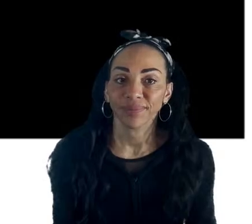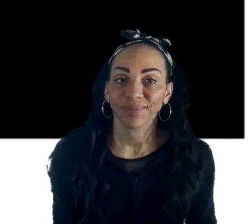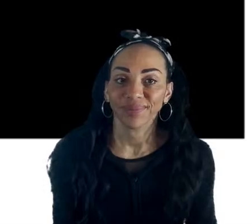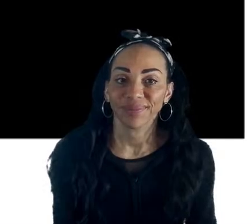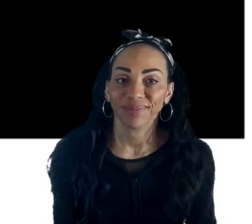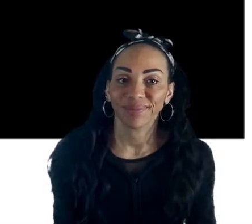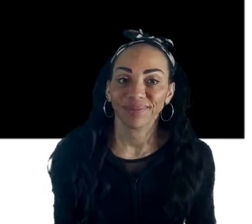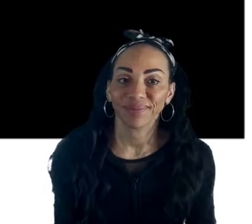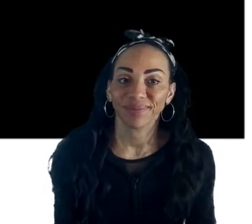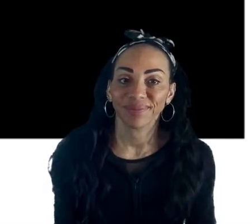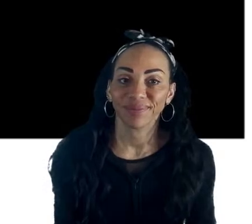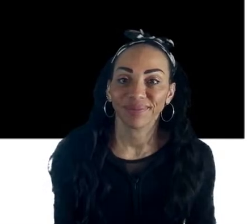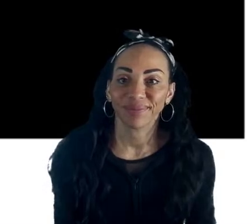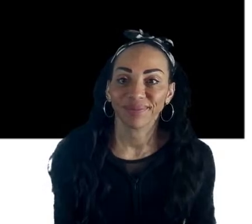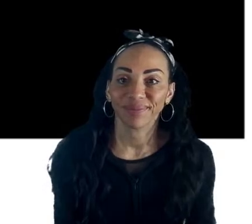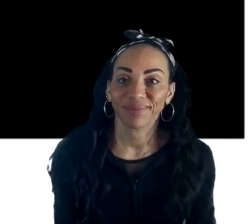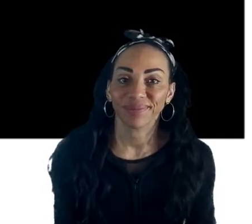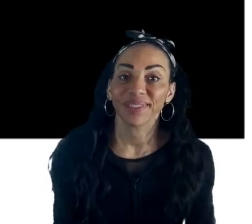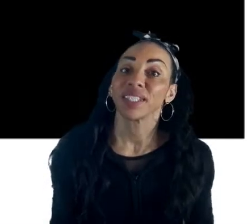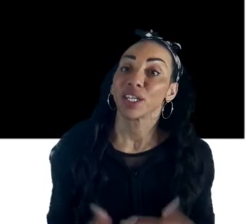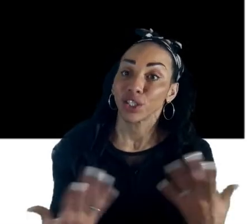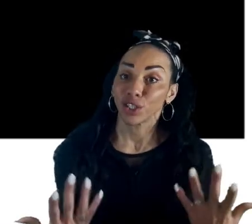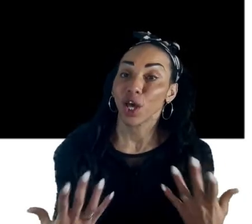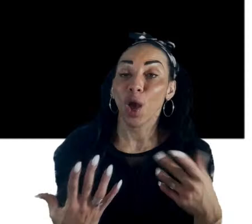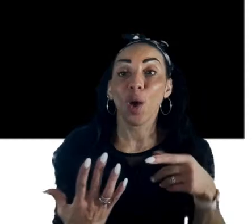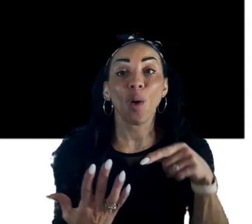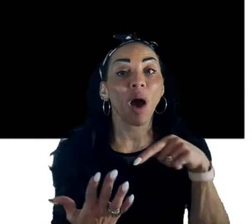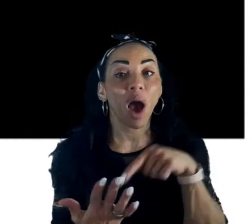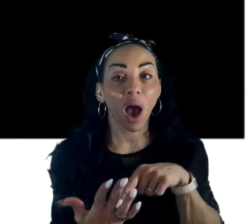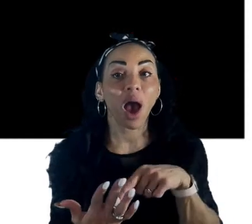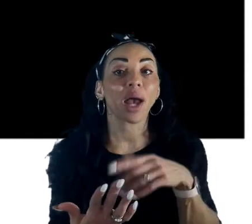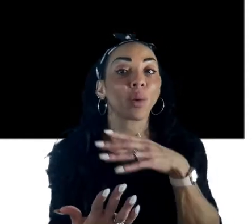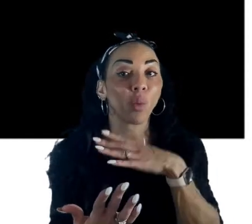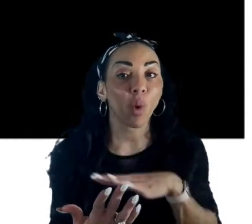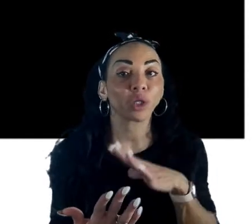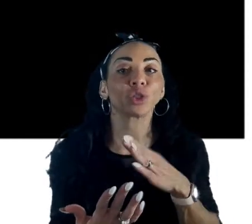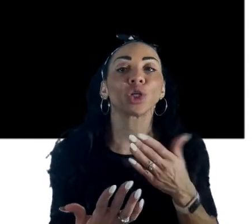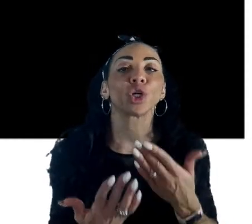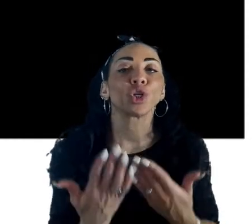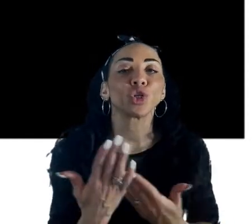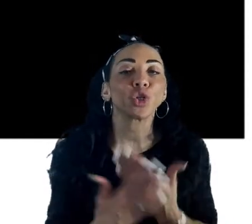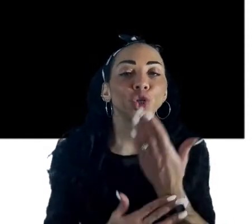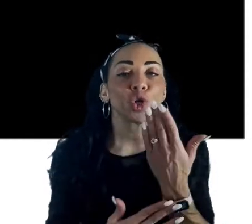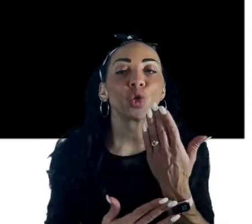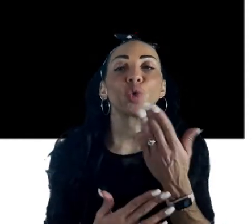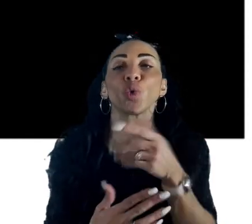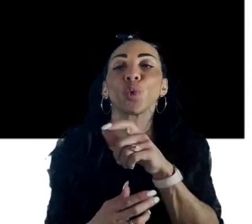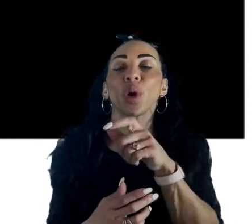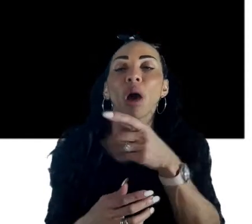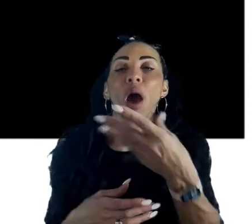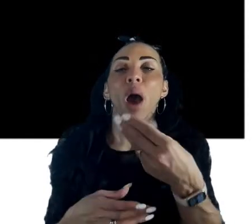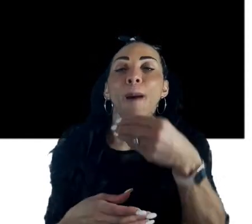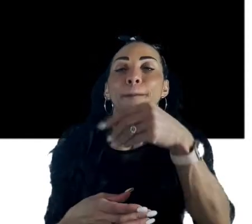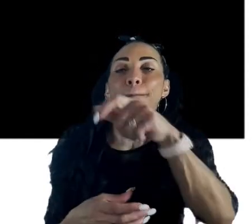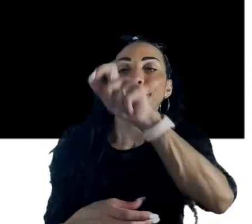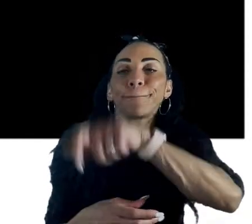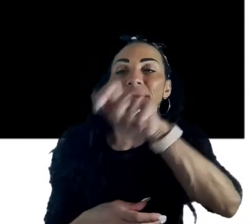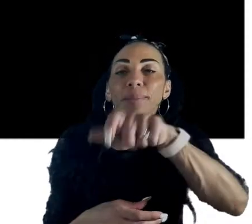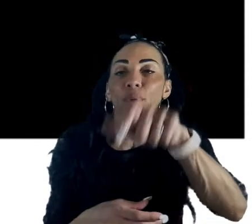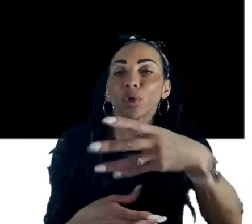Within my project, I'm creating new participatory formats, part performance, part discussion, to hold